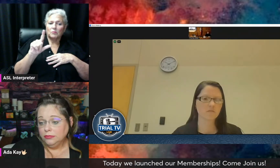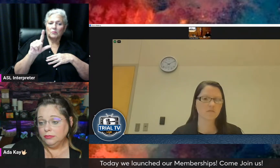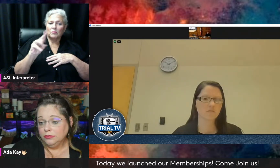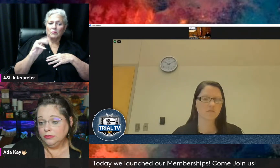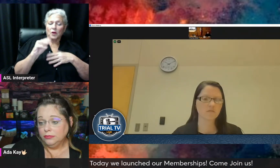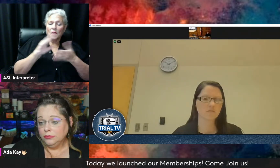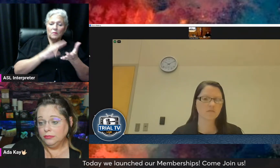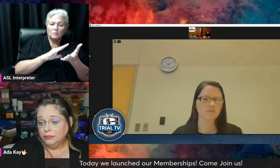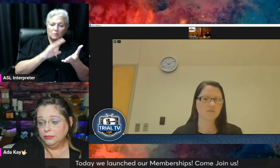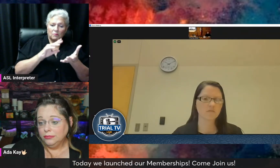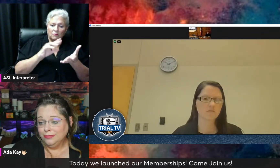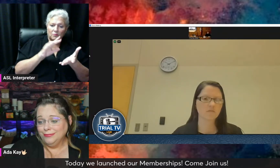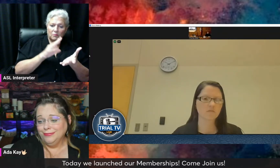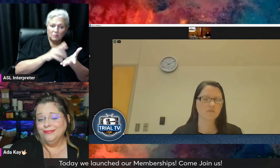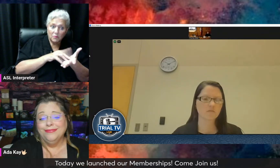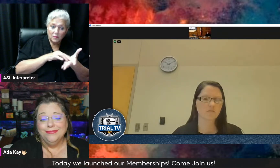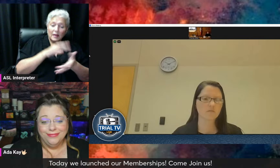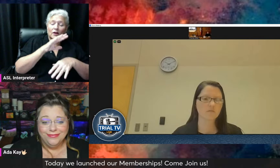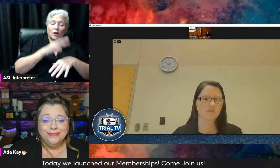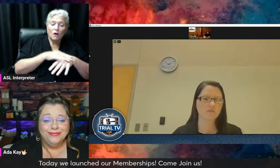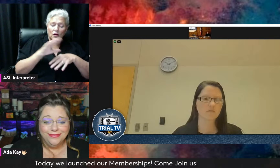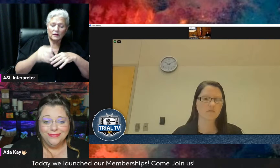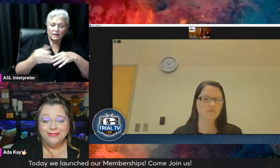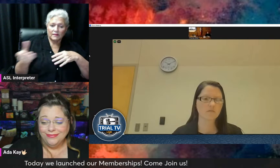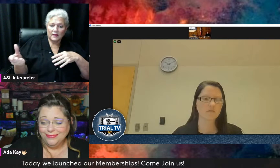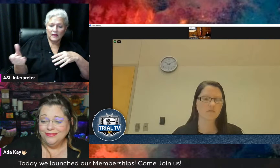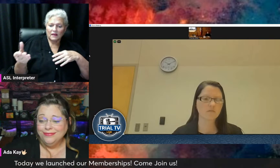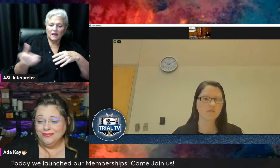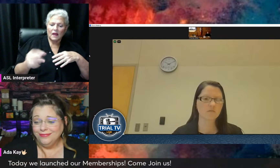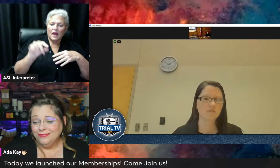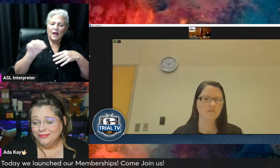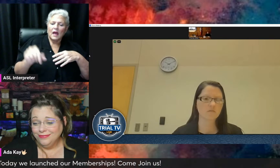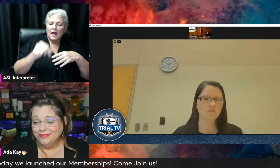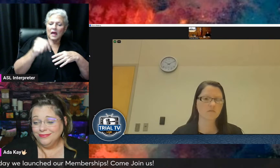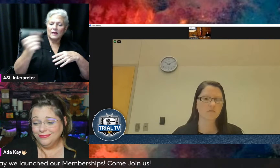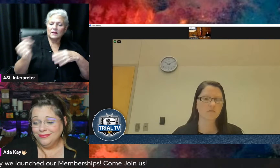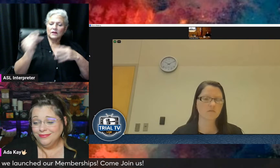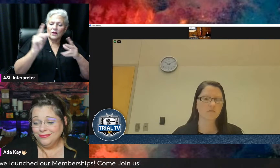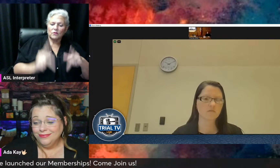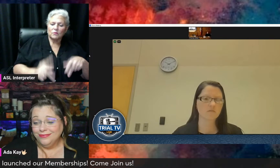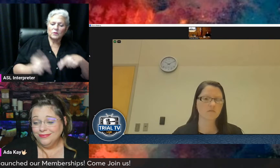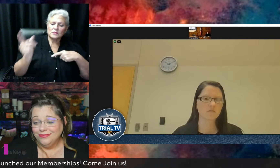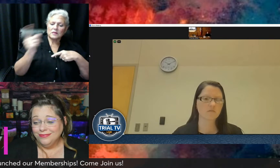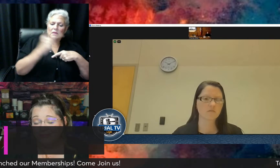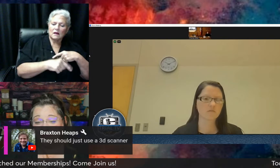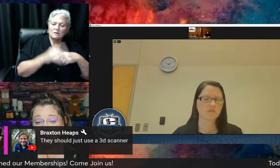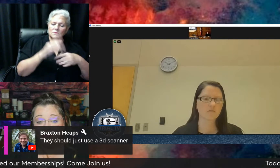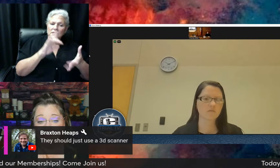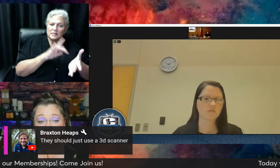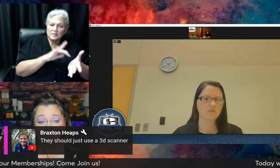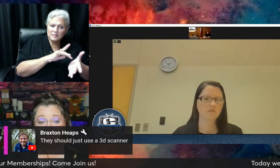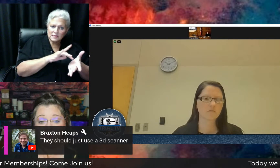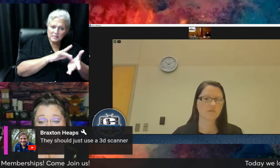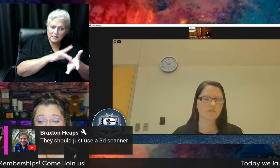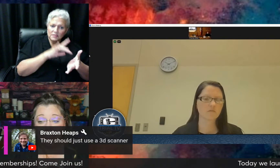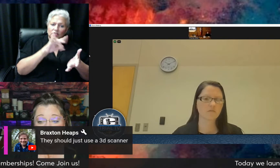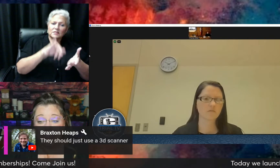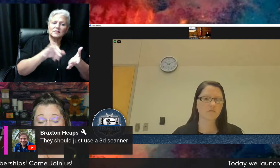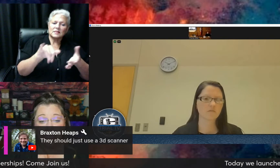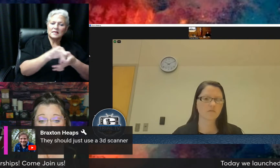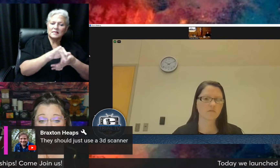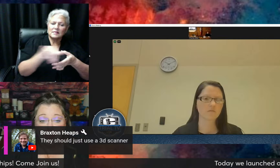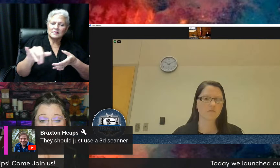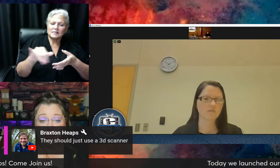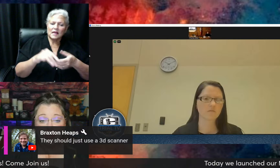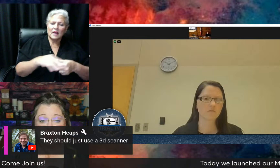and then somebody else comes along and touches that same area and say uses that device. It is